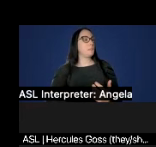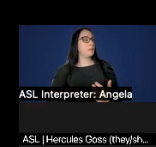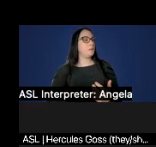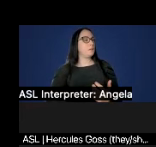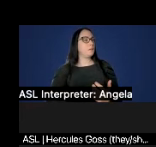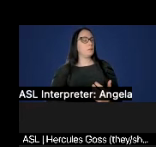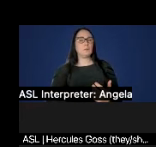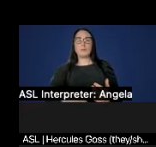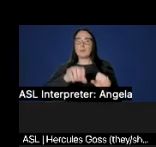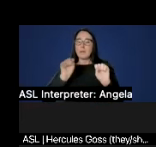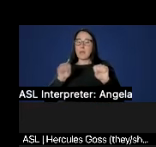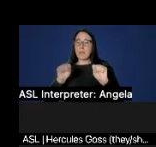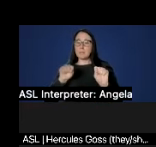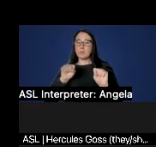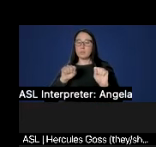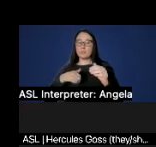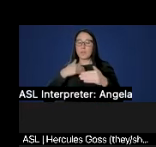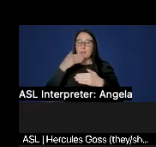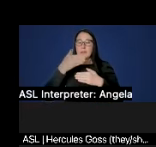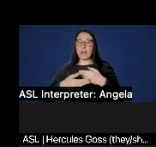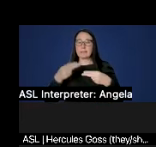Are we able to go to the next slide?